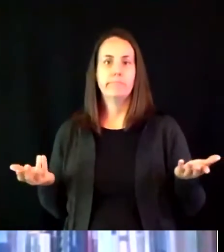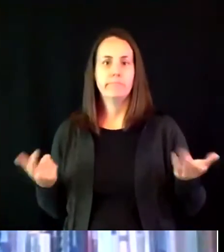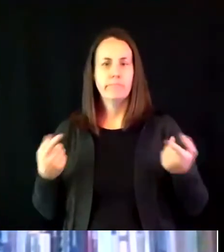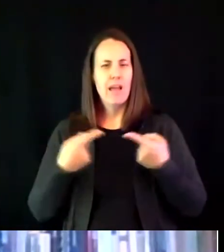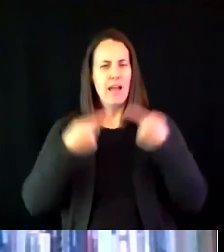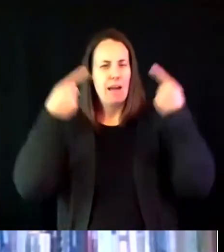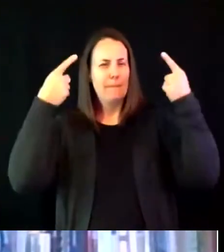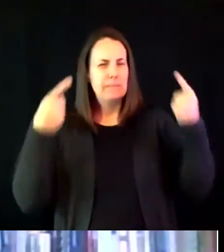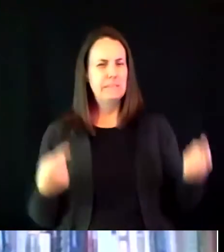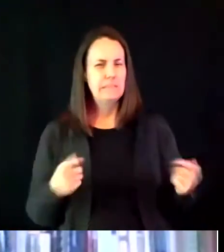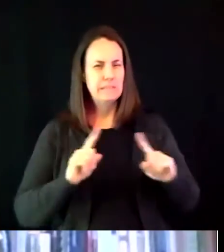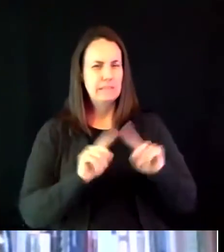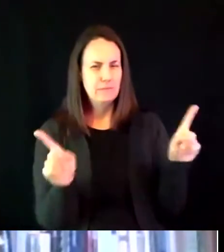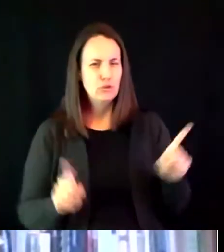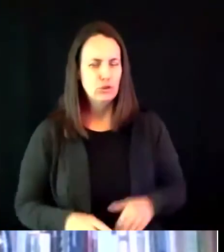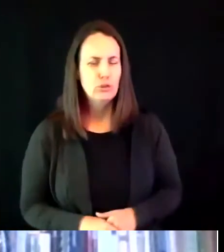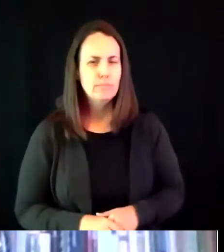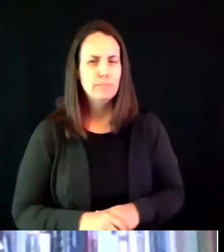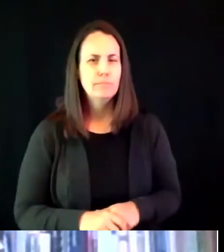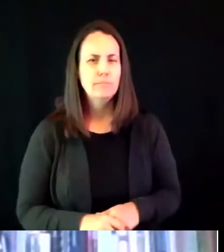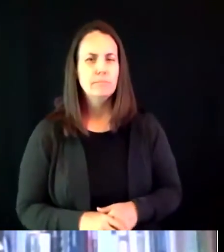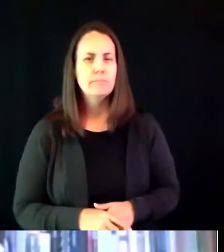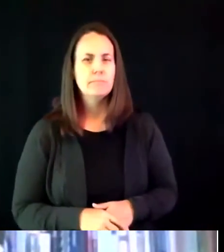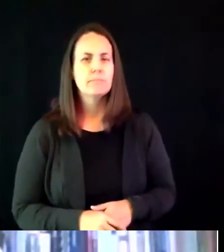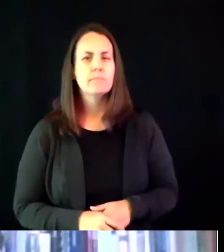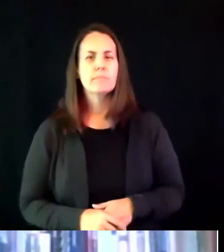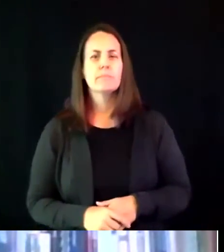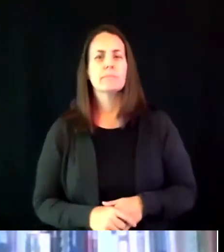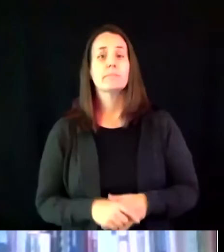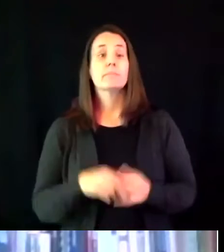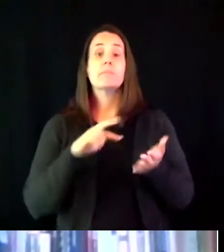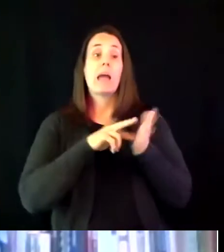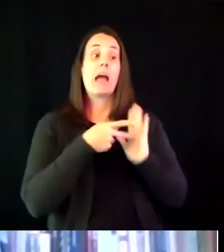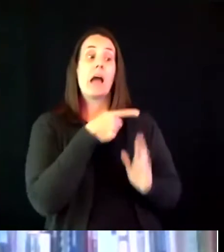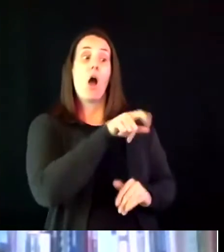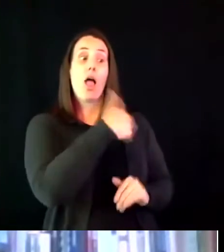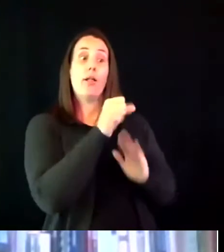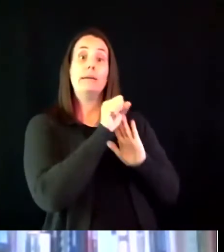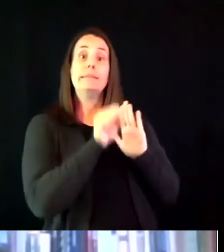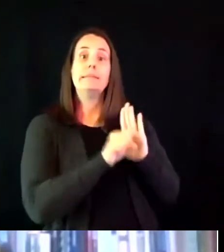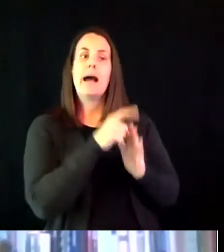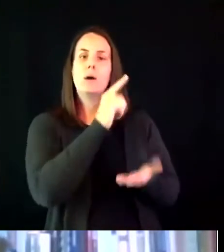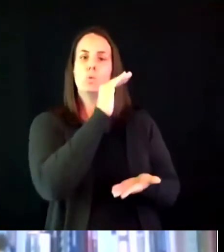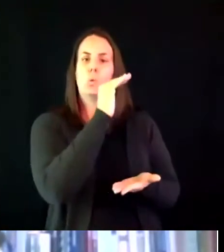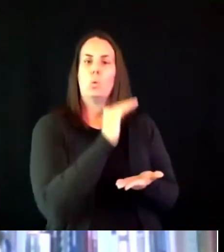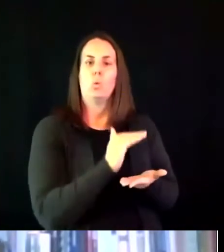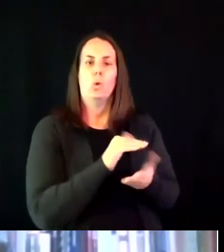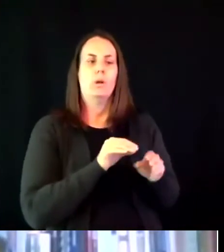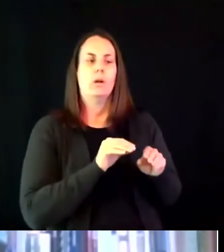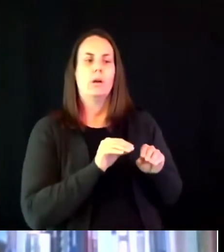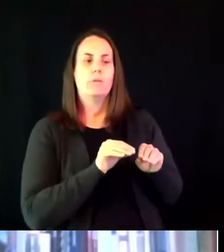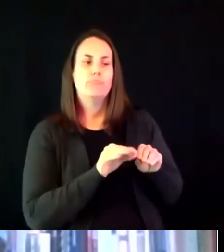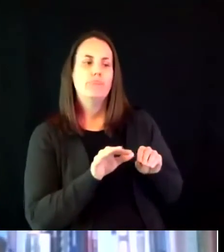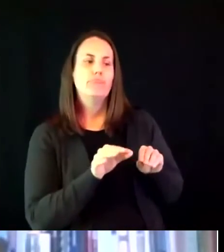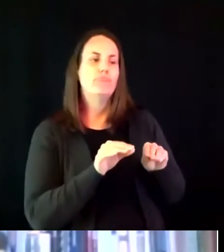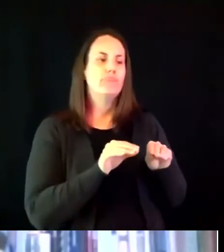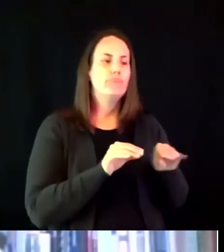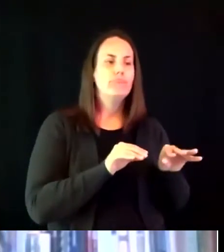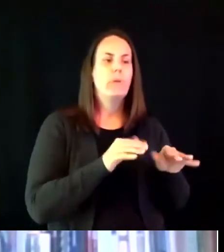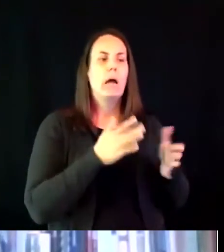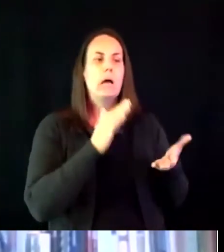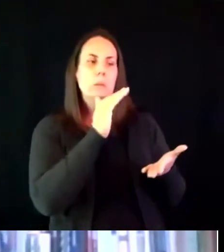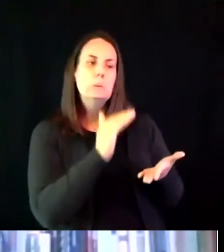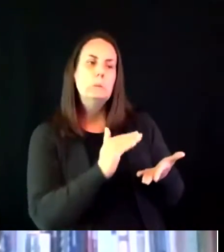keep disease transmission largely at lower levels. Some of those states have also experienced